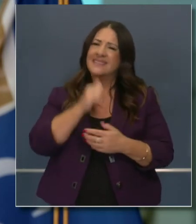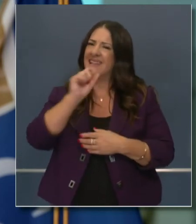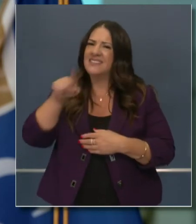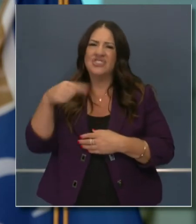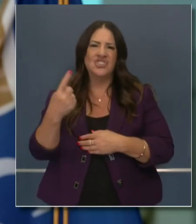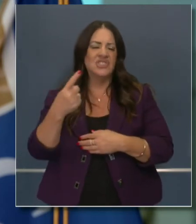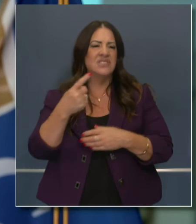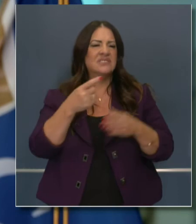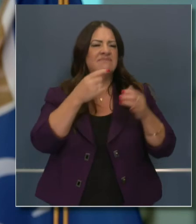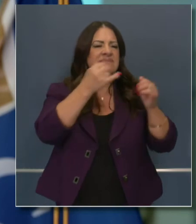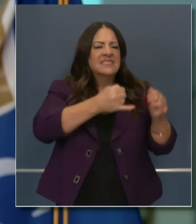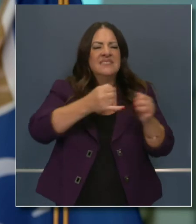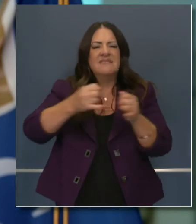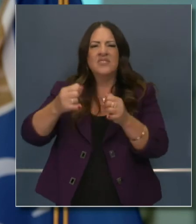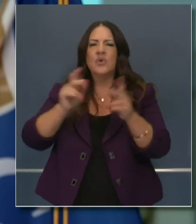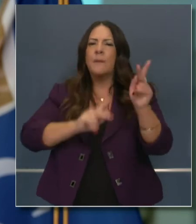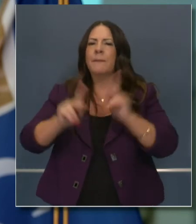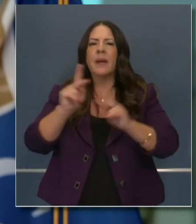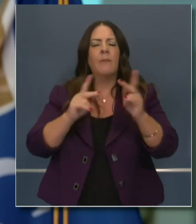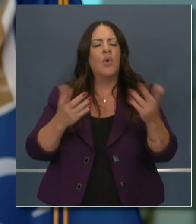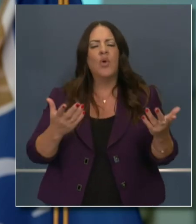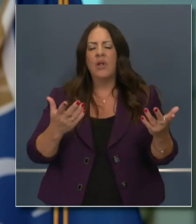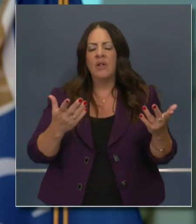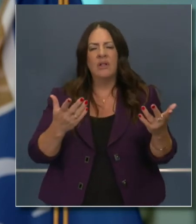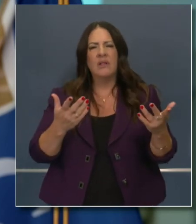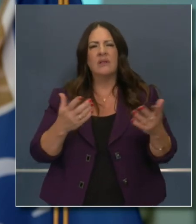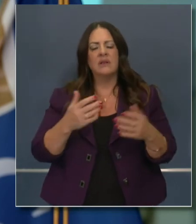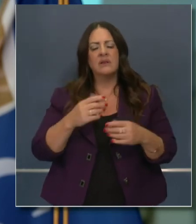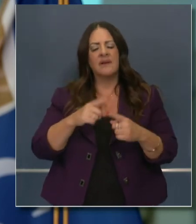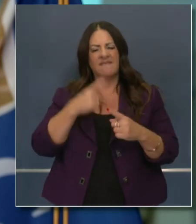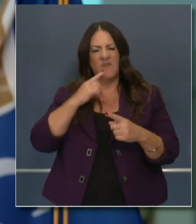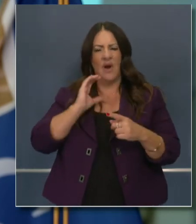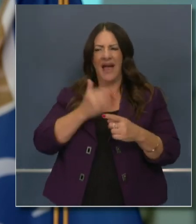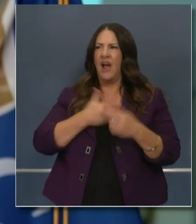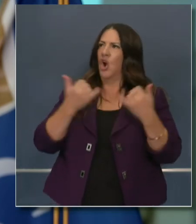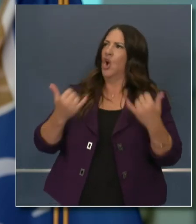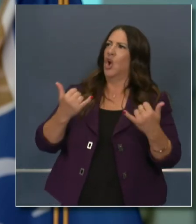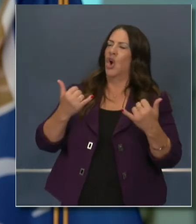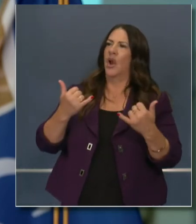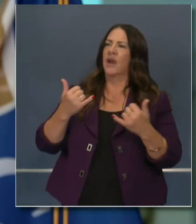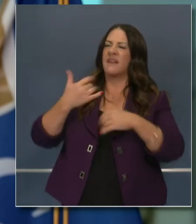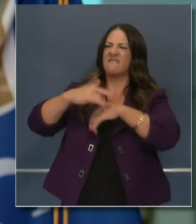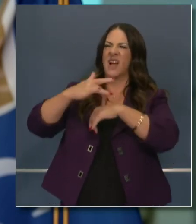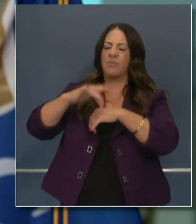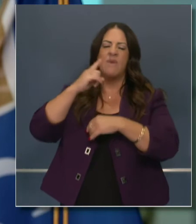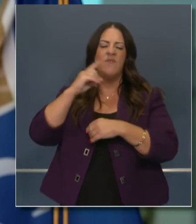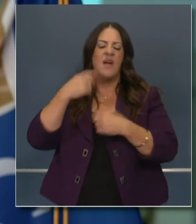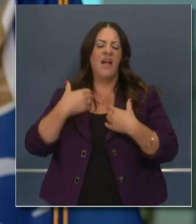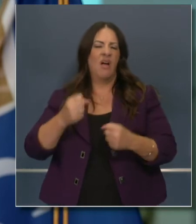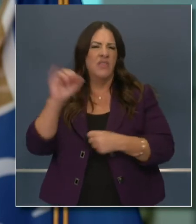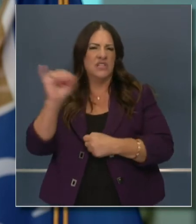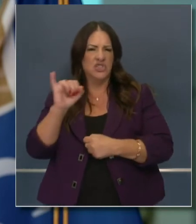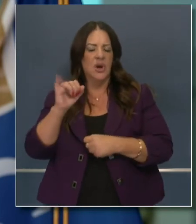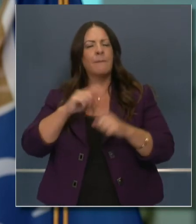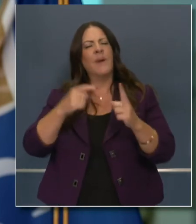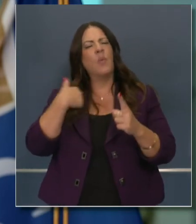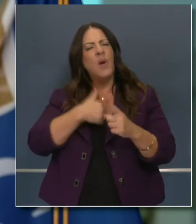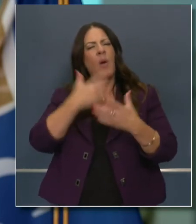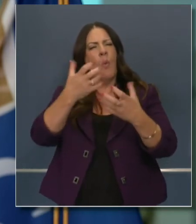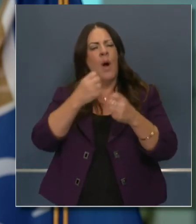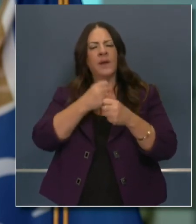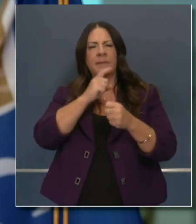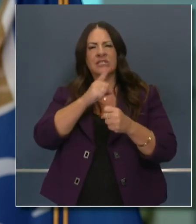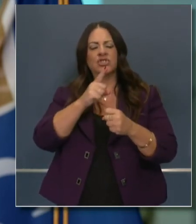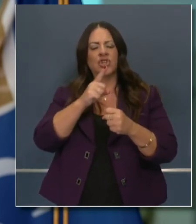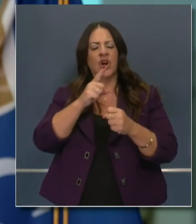just individuals on the related to our current marketplace, but looking long-term at bringing down the